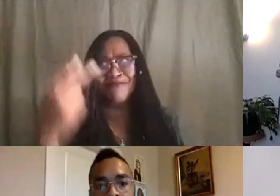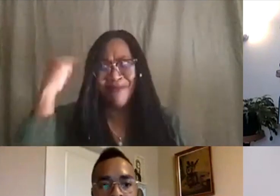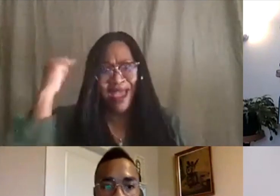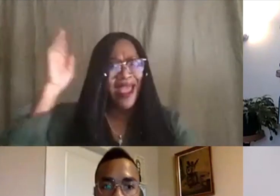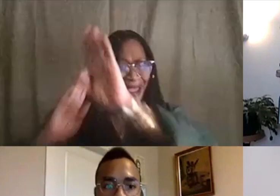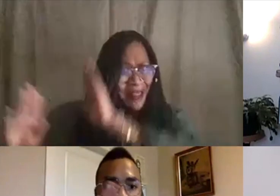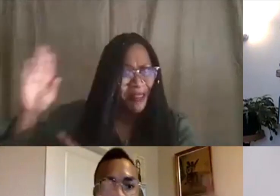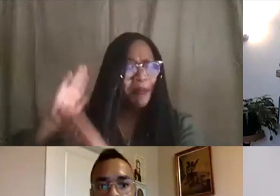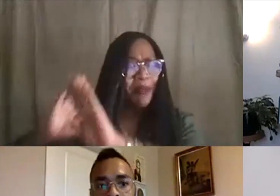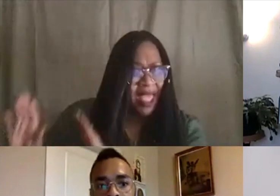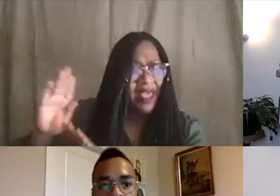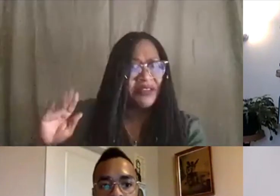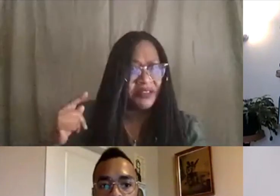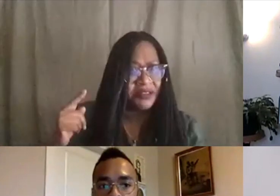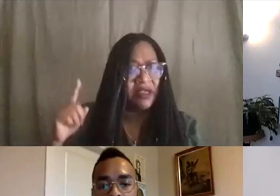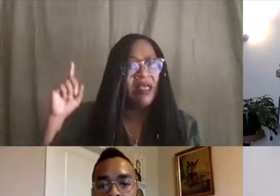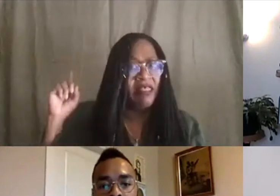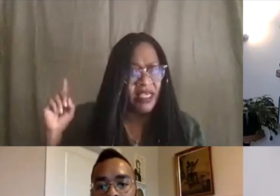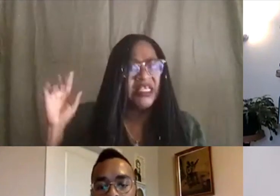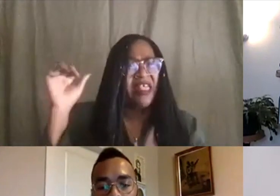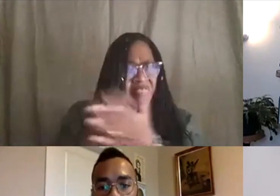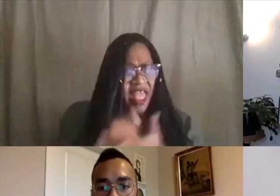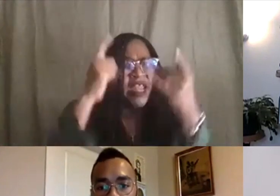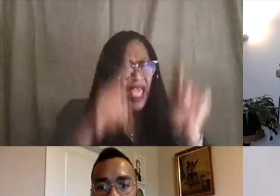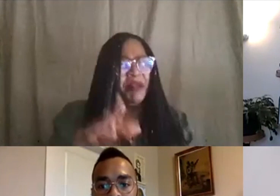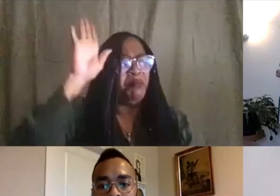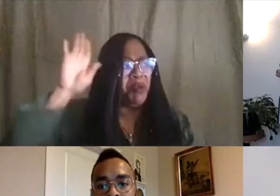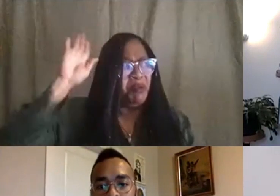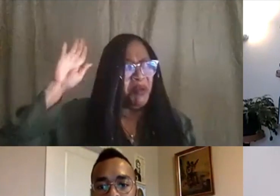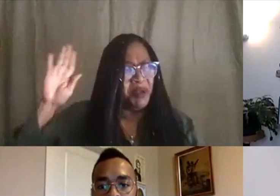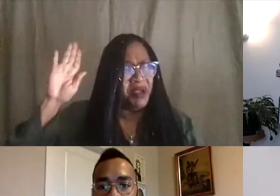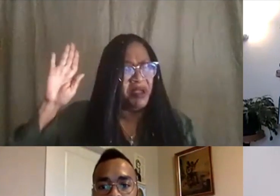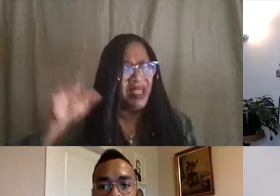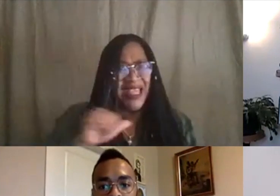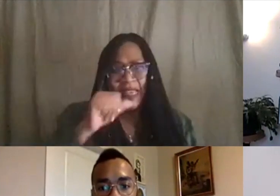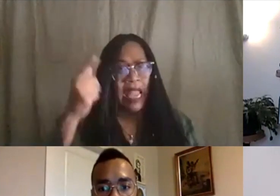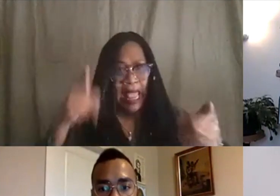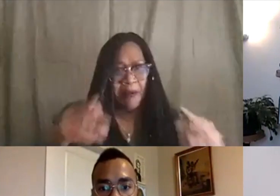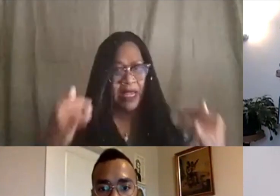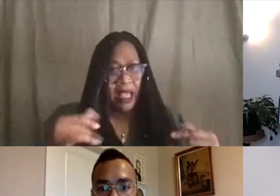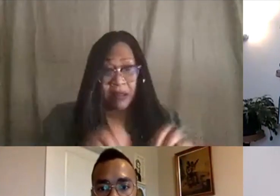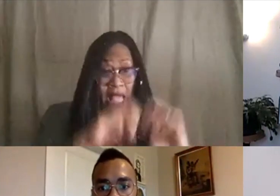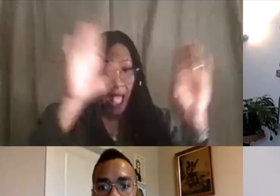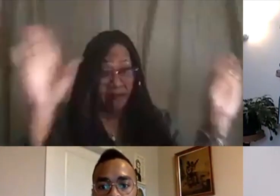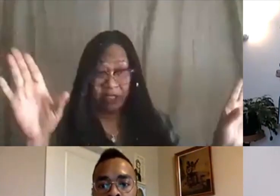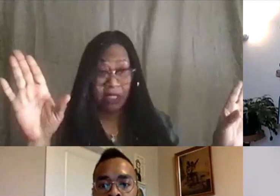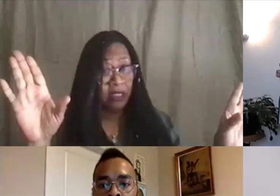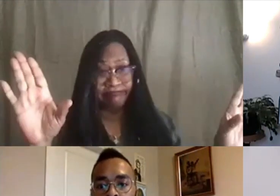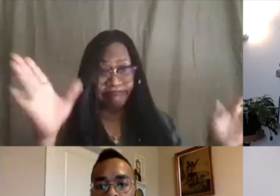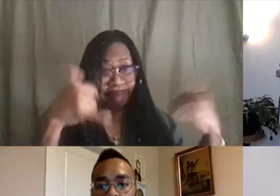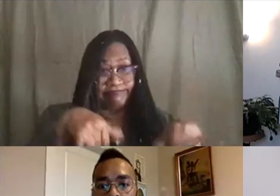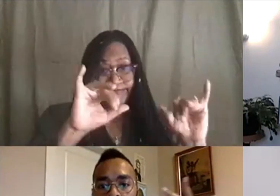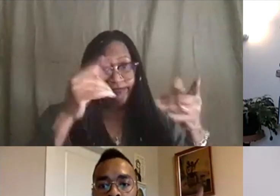say like, this is something that used to happen, it doesn't happen anymore, but obviously that's not the case. And